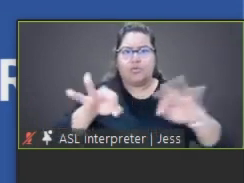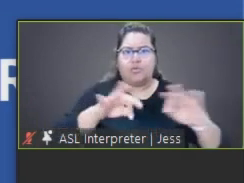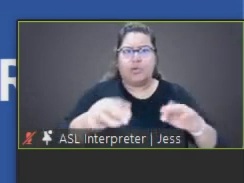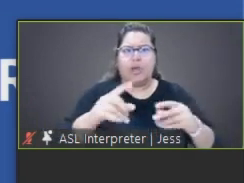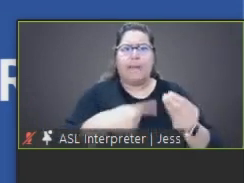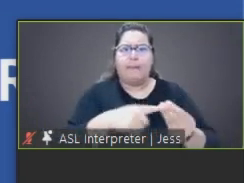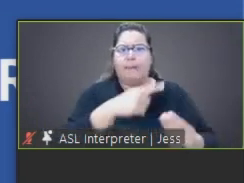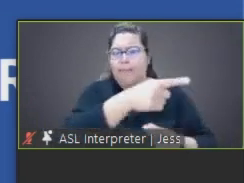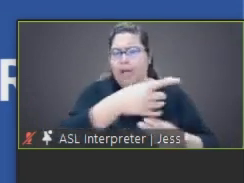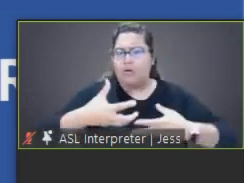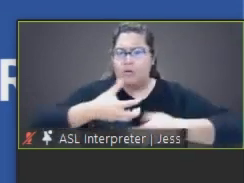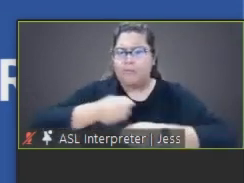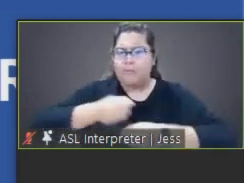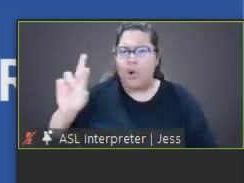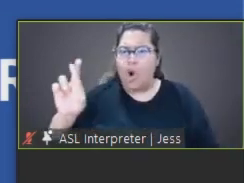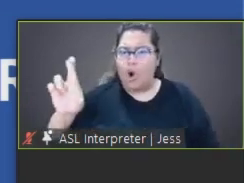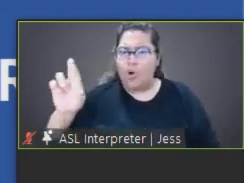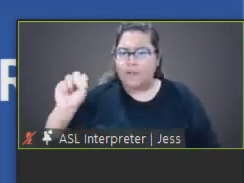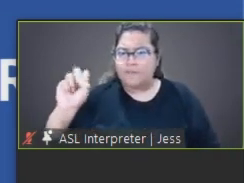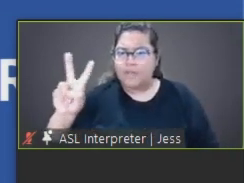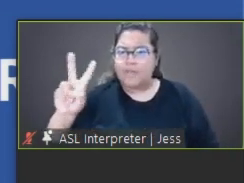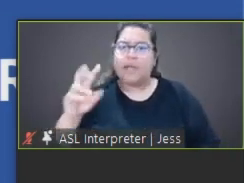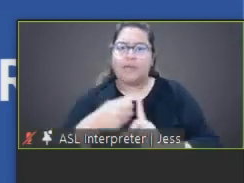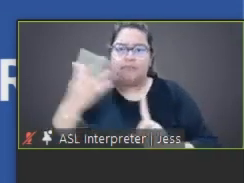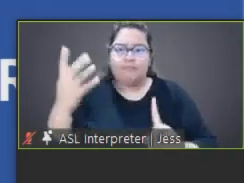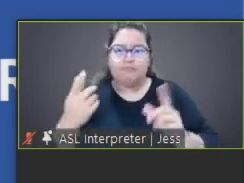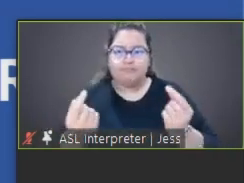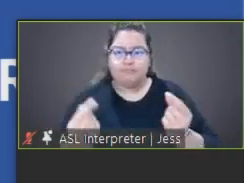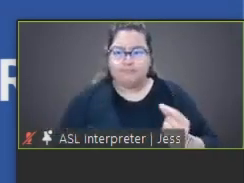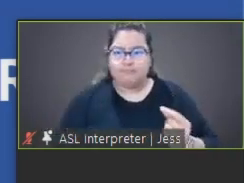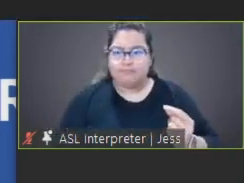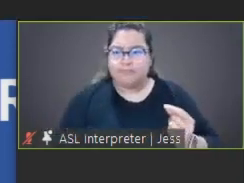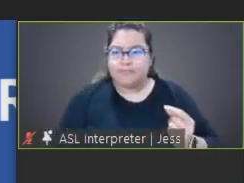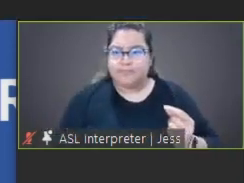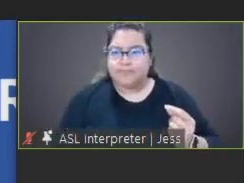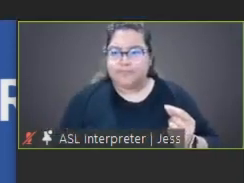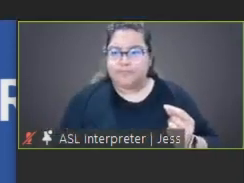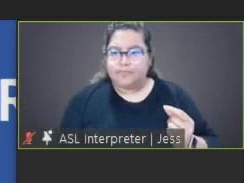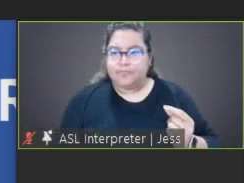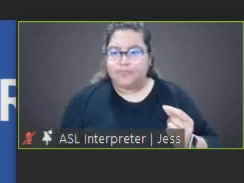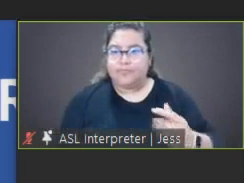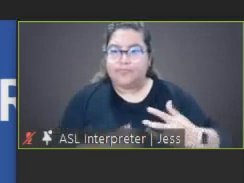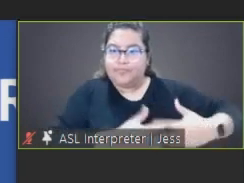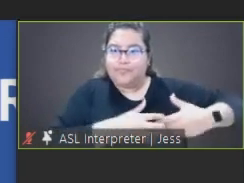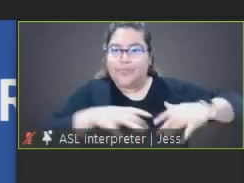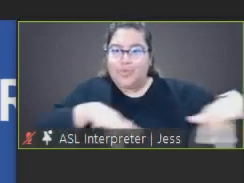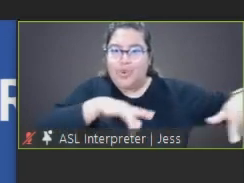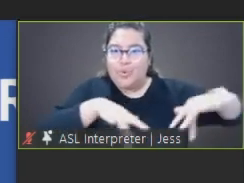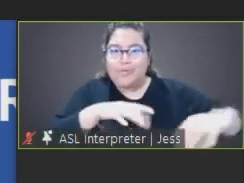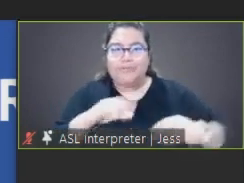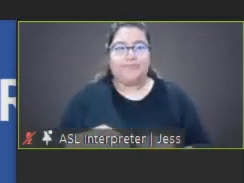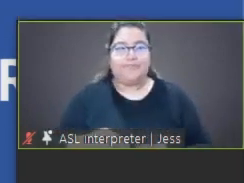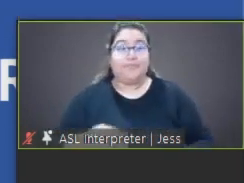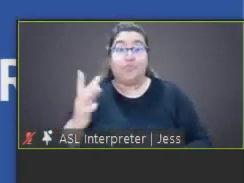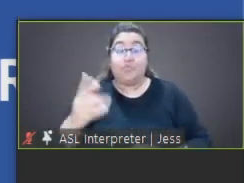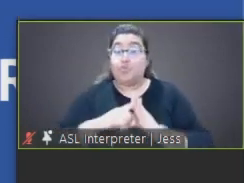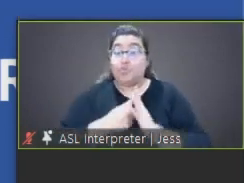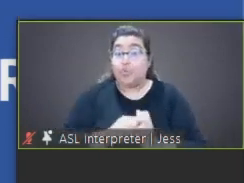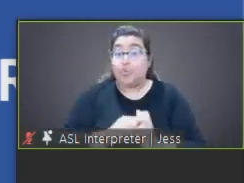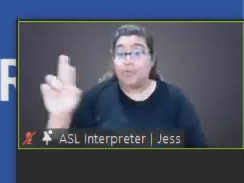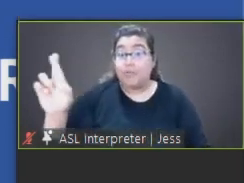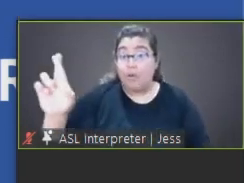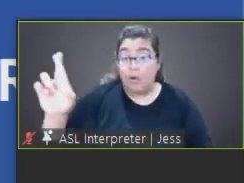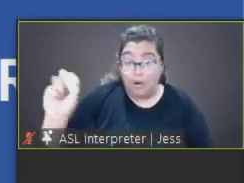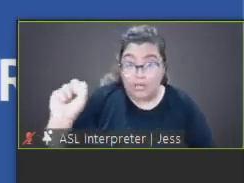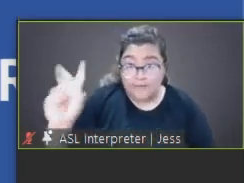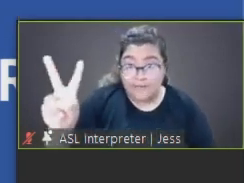more about the details of this virus. We'll talk about COVID. Recording in progress. So starting with RSV,